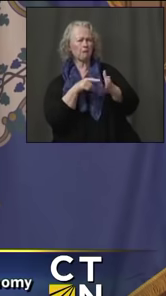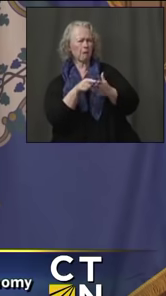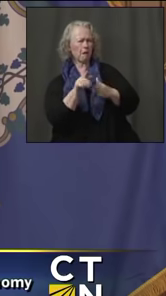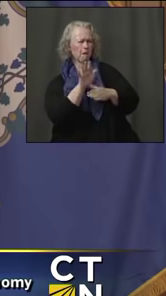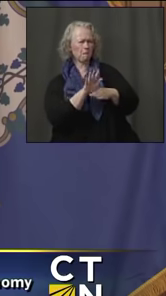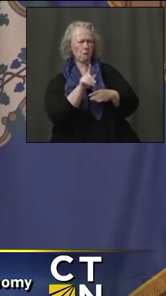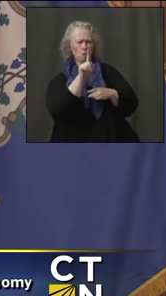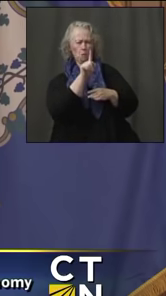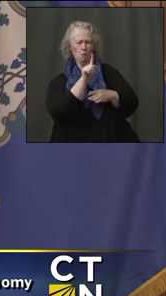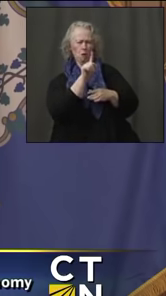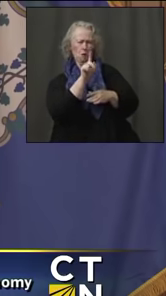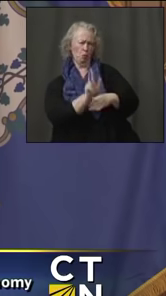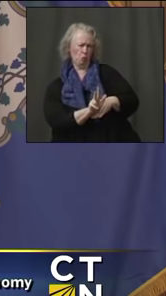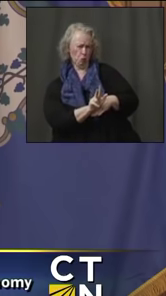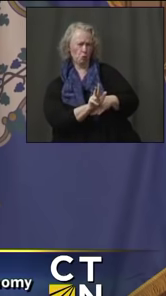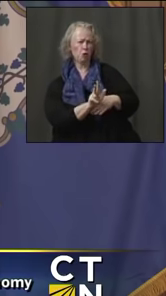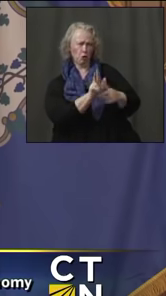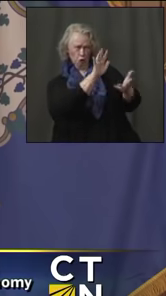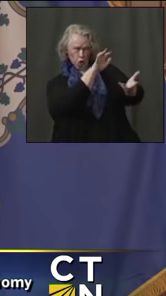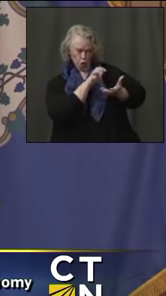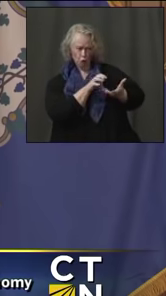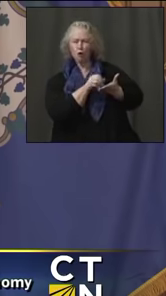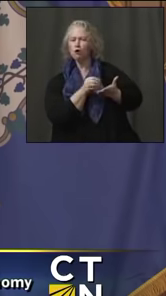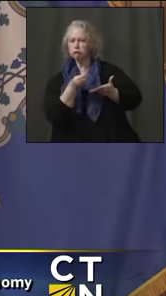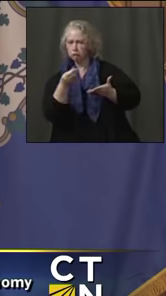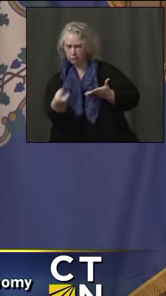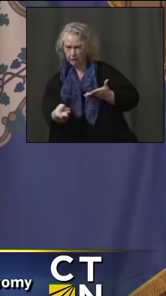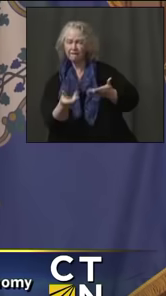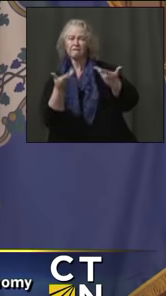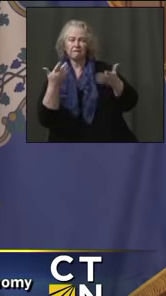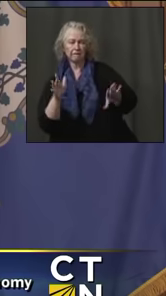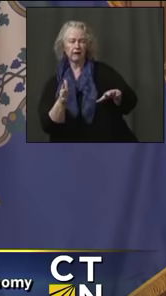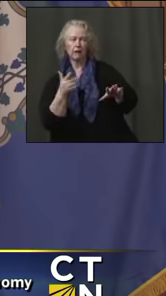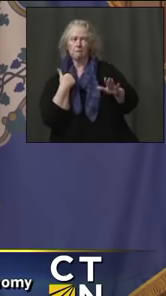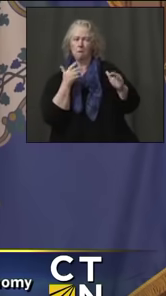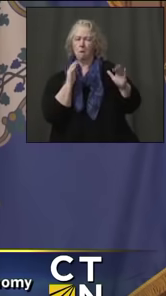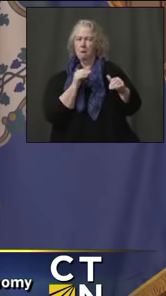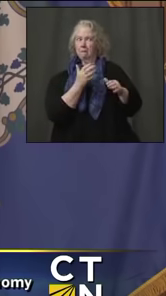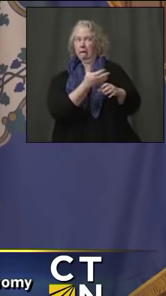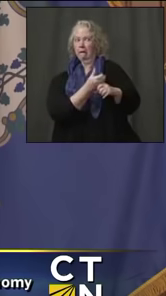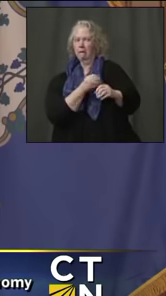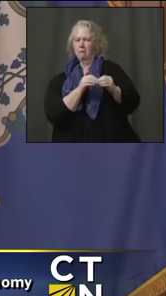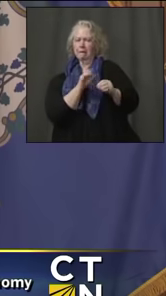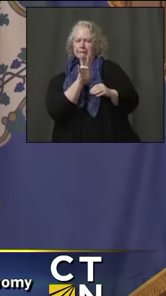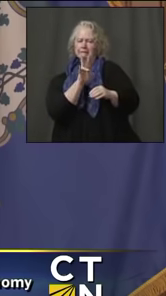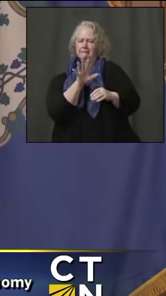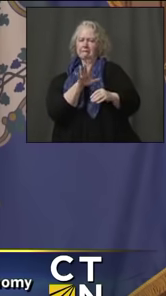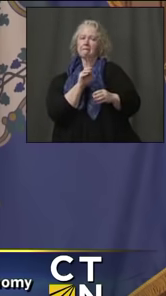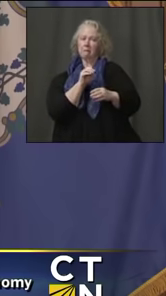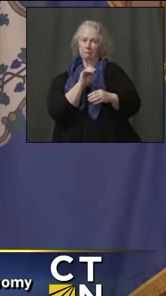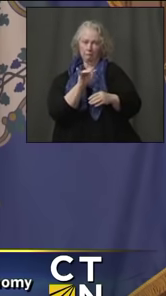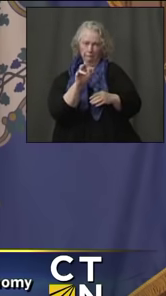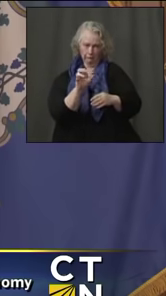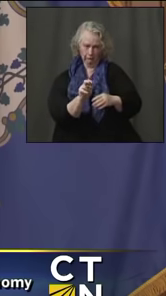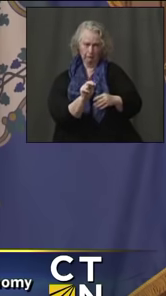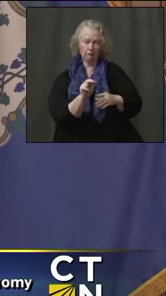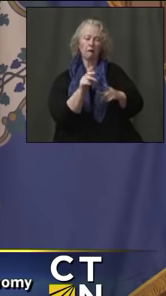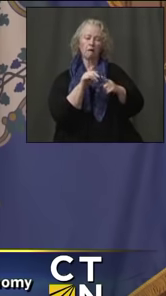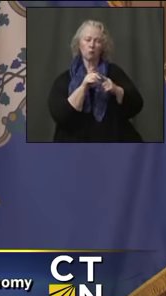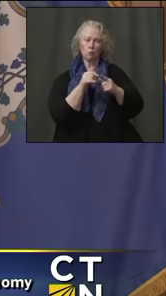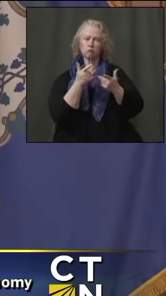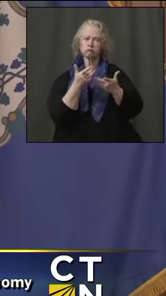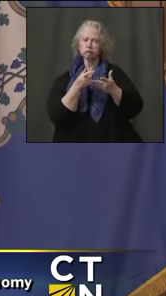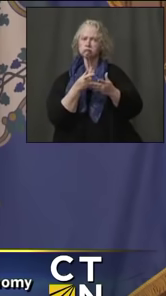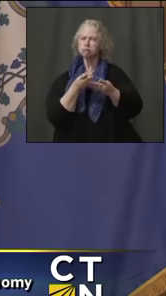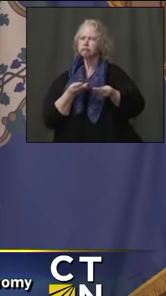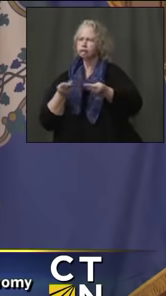bill, and there's another $75 billion. So I'm hoping we'll be able to get that money to keep our hospitals, together.